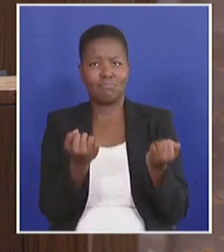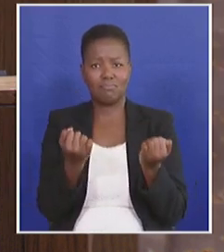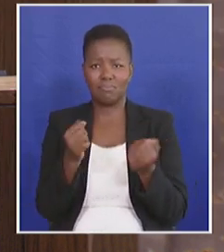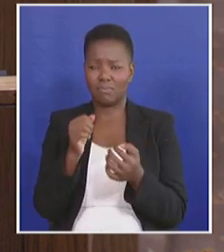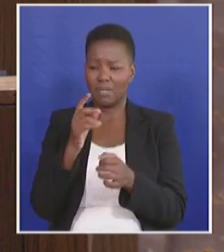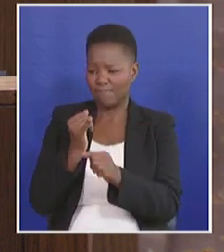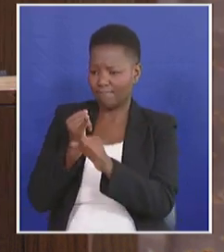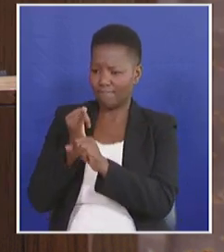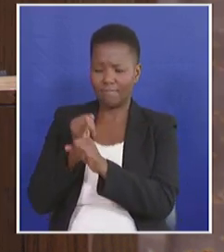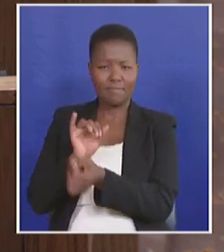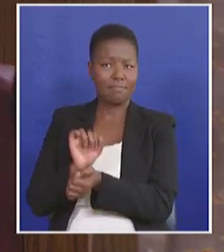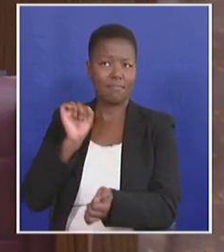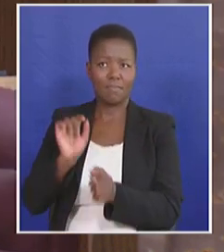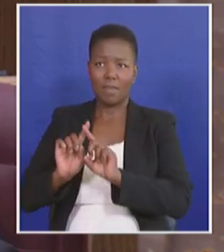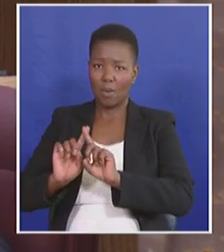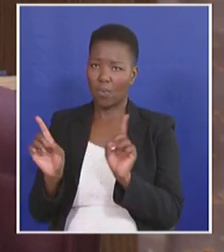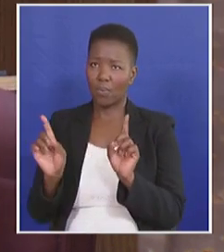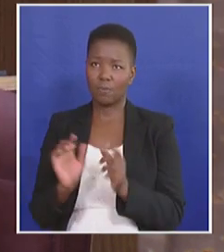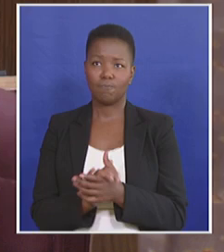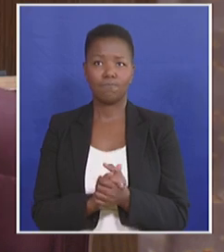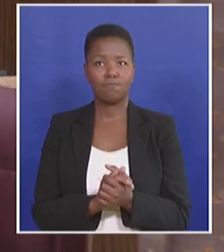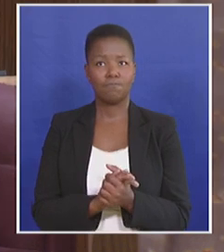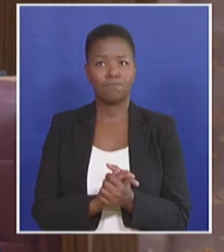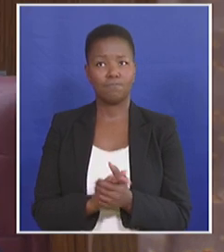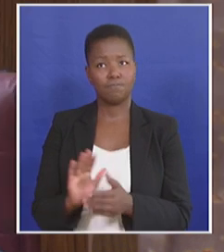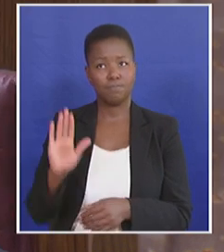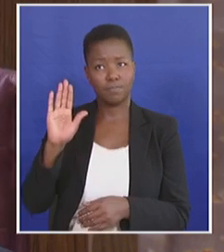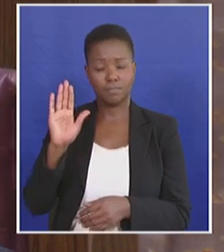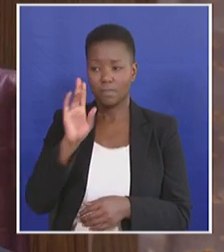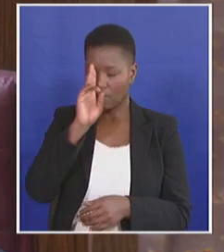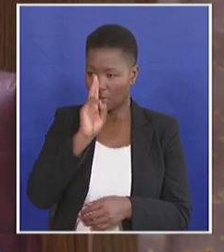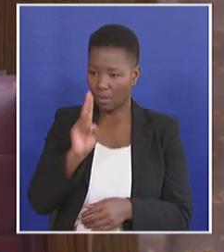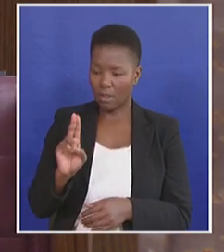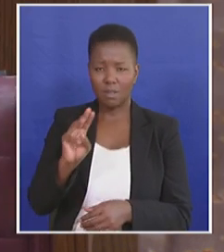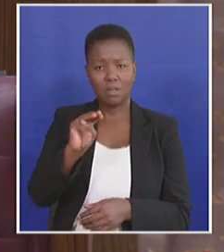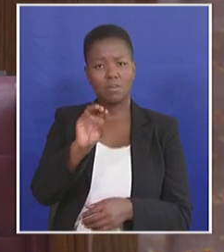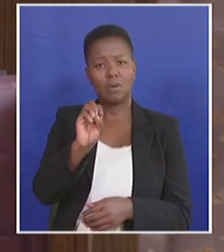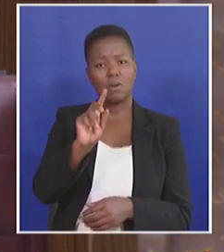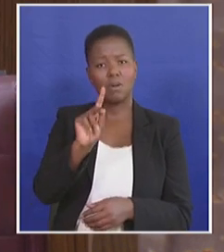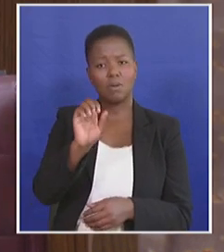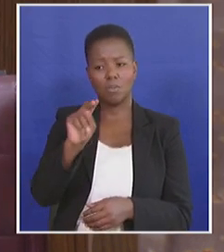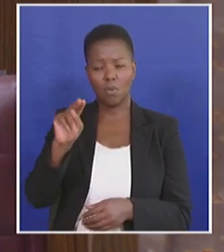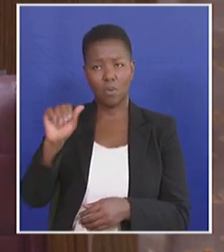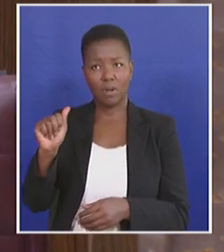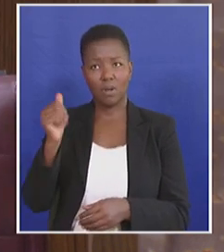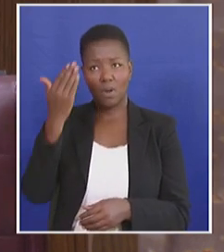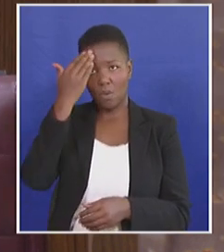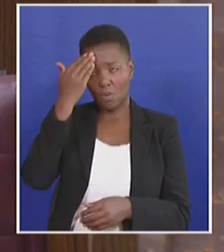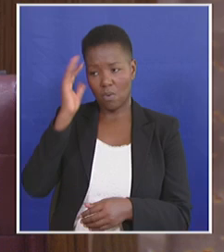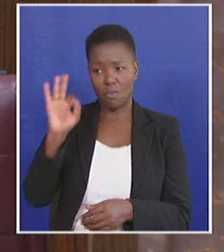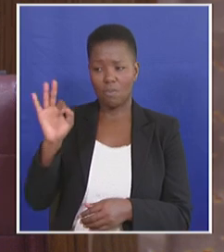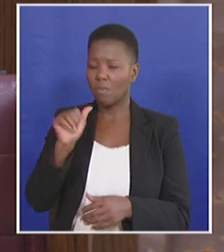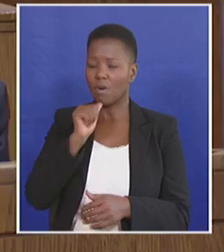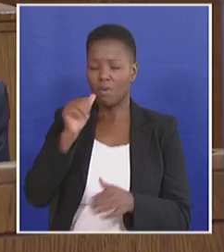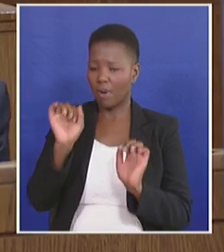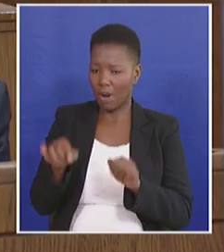paroles. Thank you very much, Honorable Minister. Honorable Mokoena is very aware that he is not allowed to